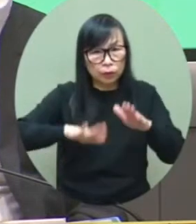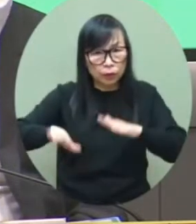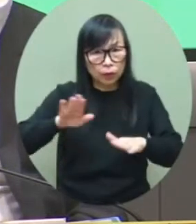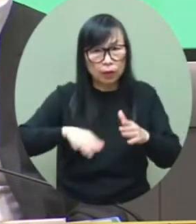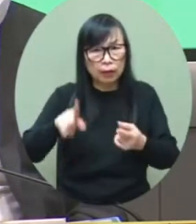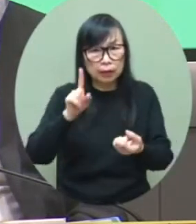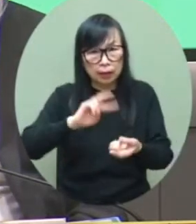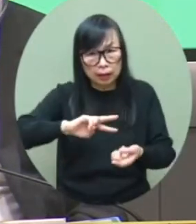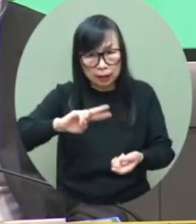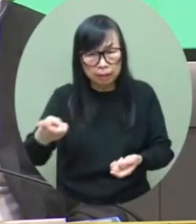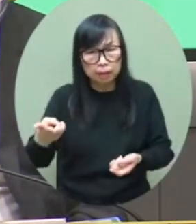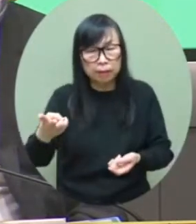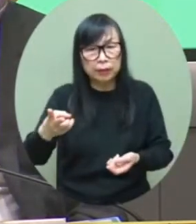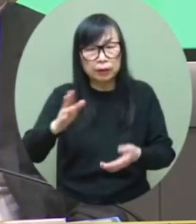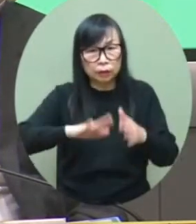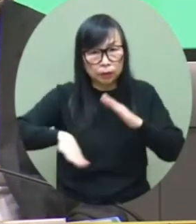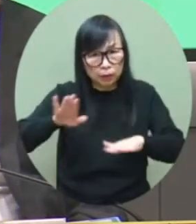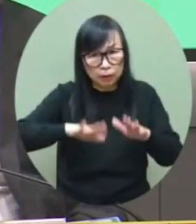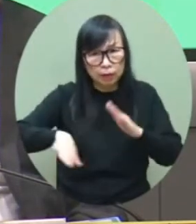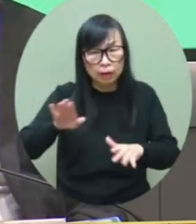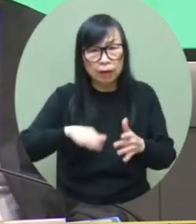usual,